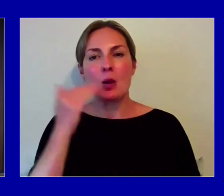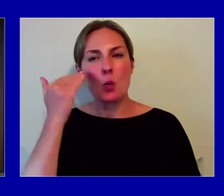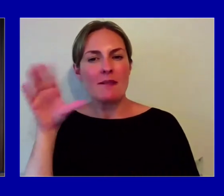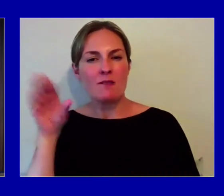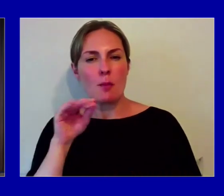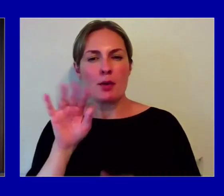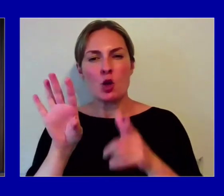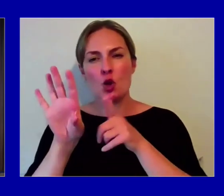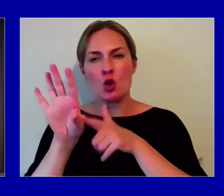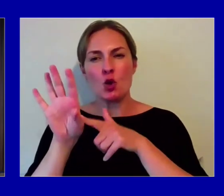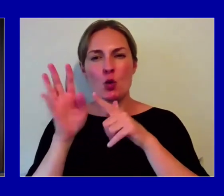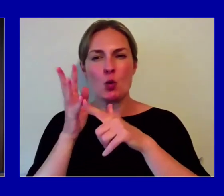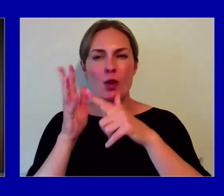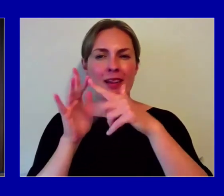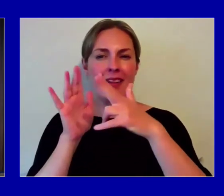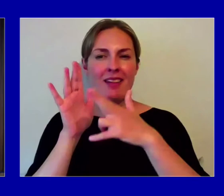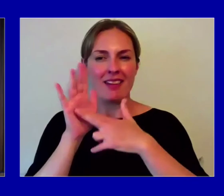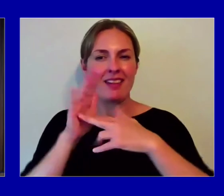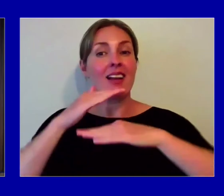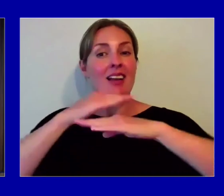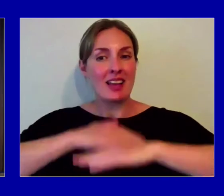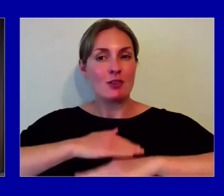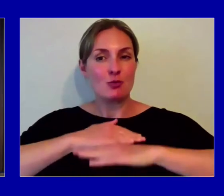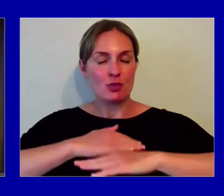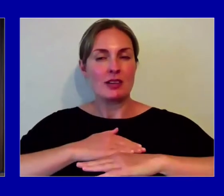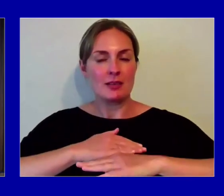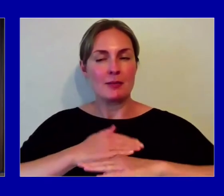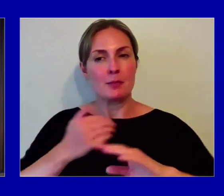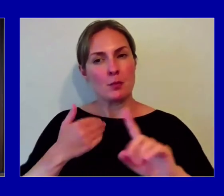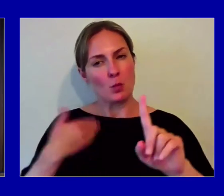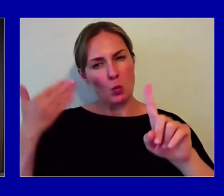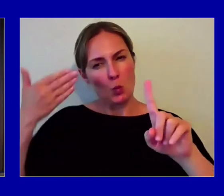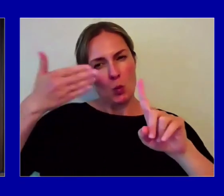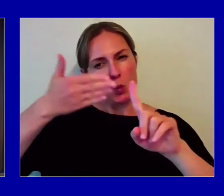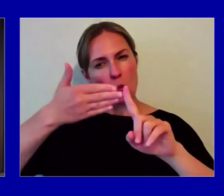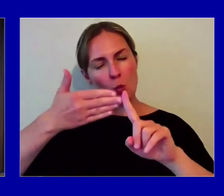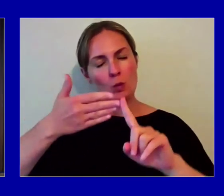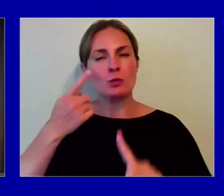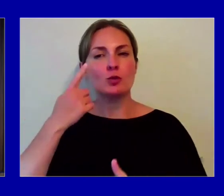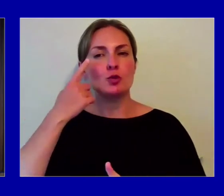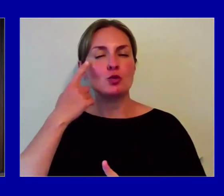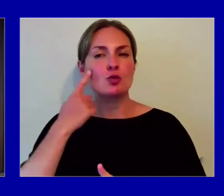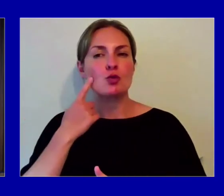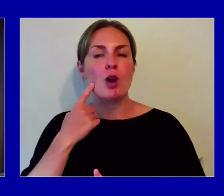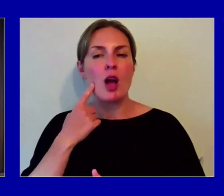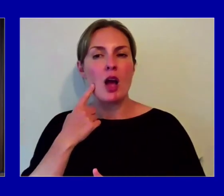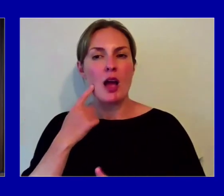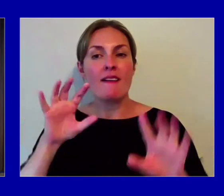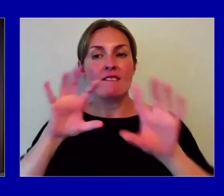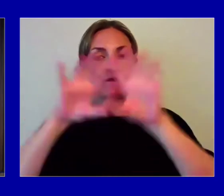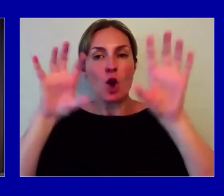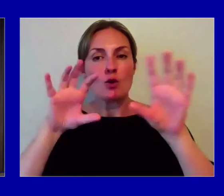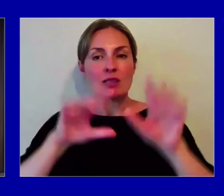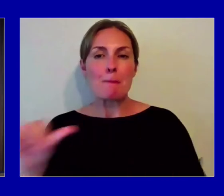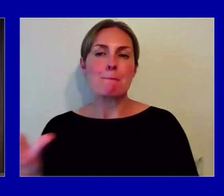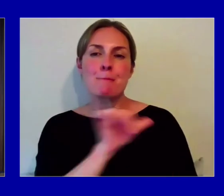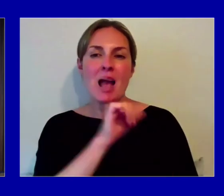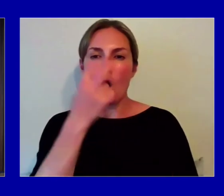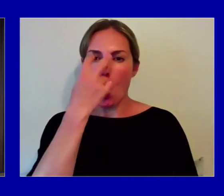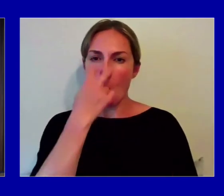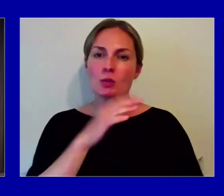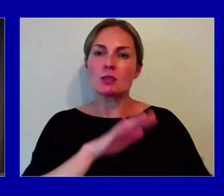um, is to bring our forest back to the old design. So that means we're cutting down trees. They're straight